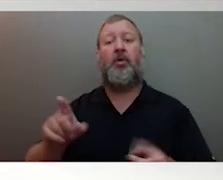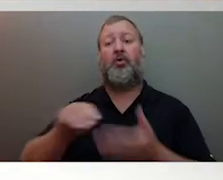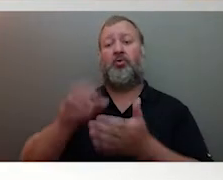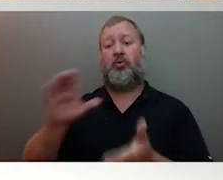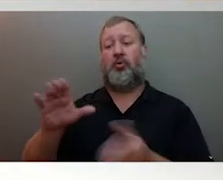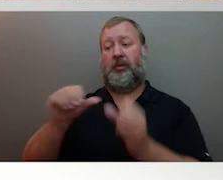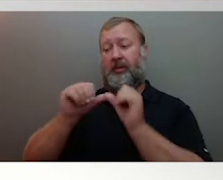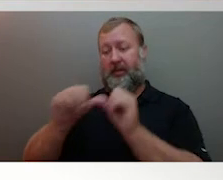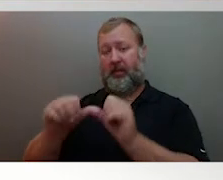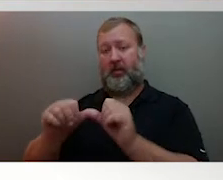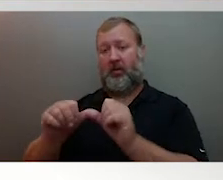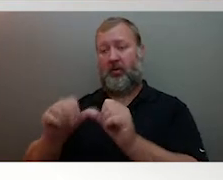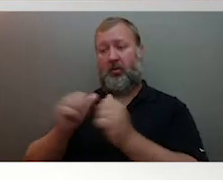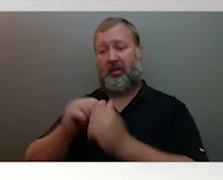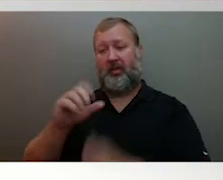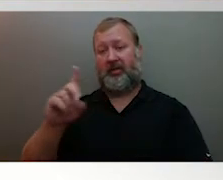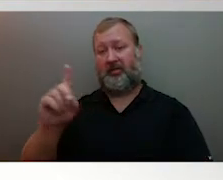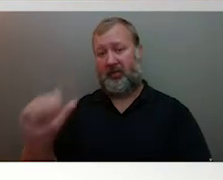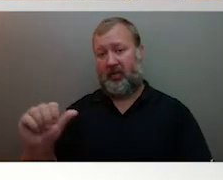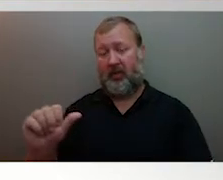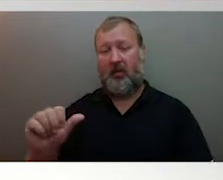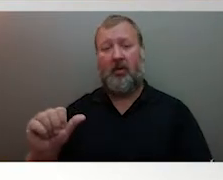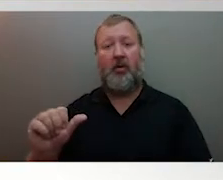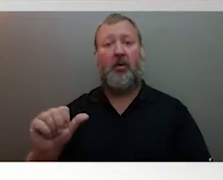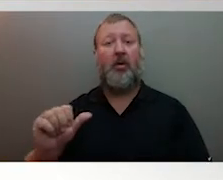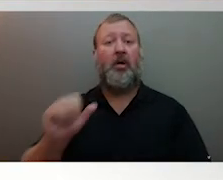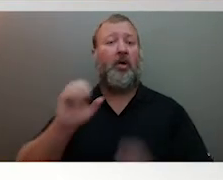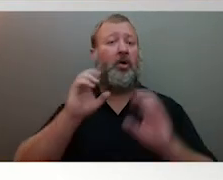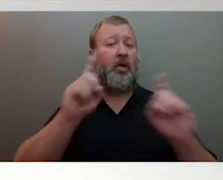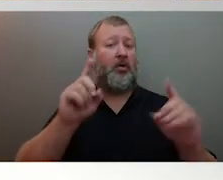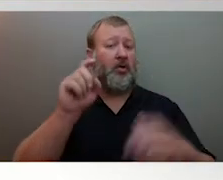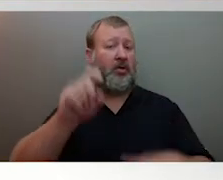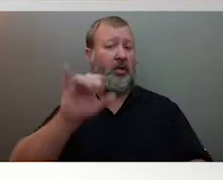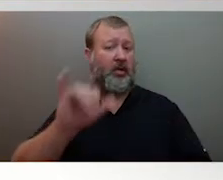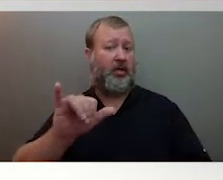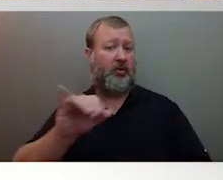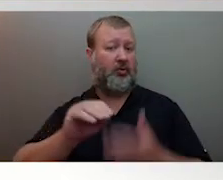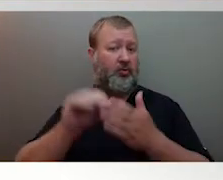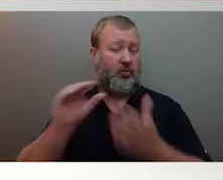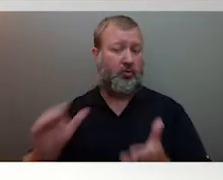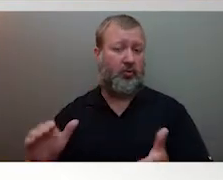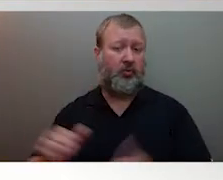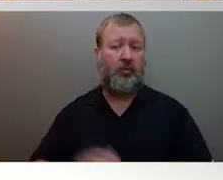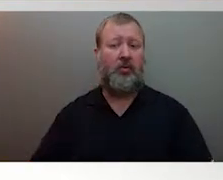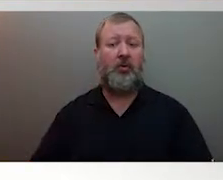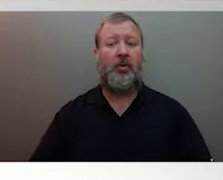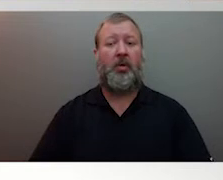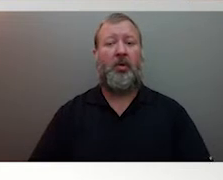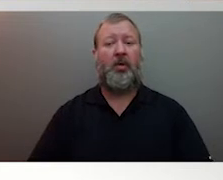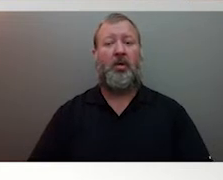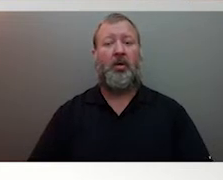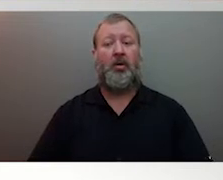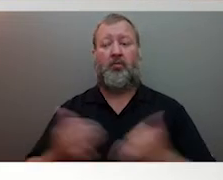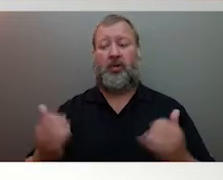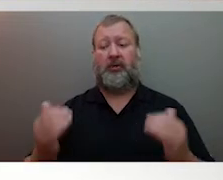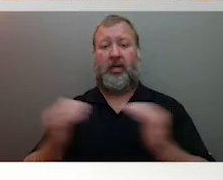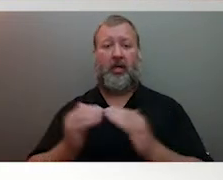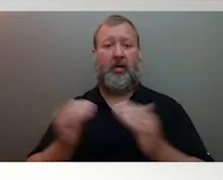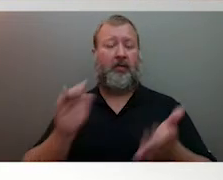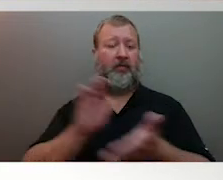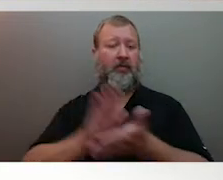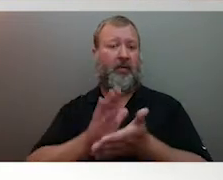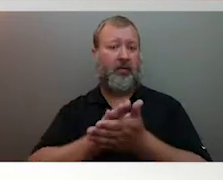student continues to be a student with a disability, the educational needs of the student, the present level of